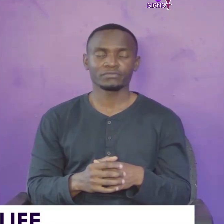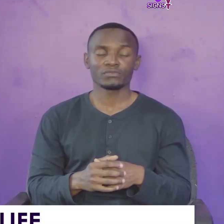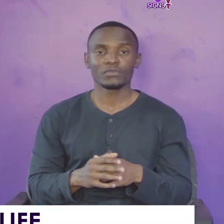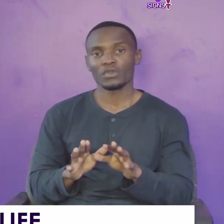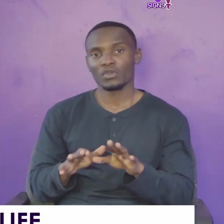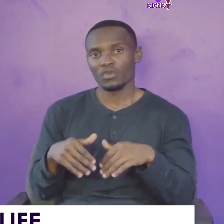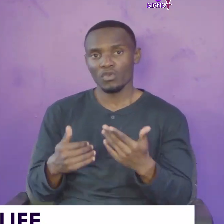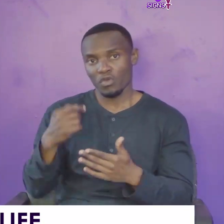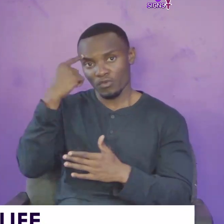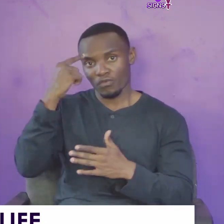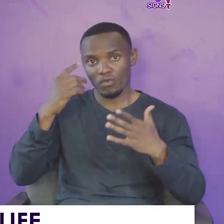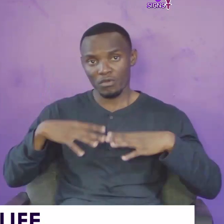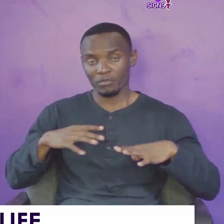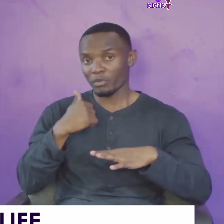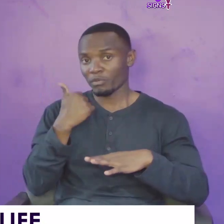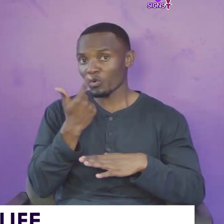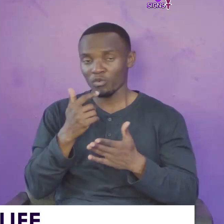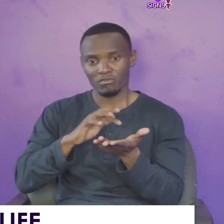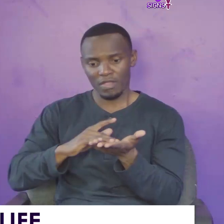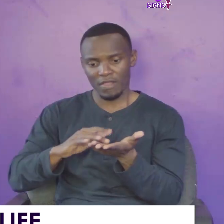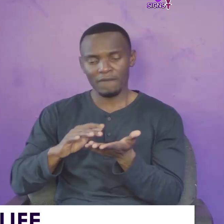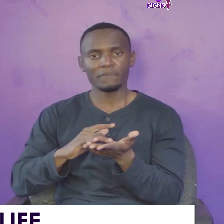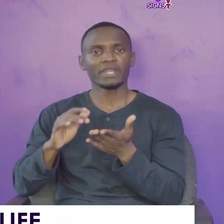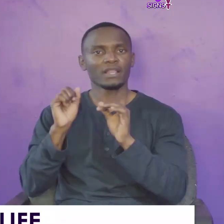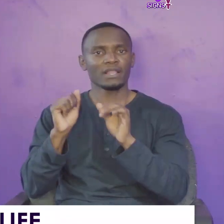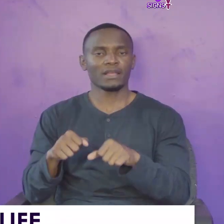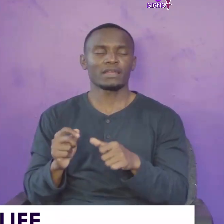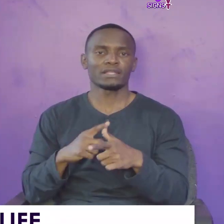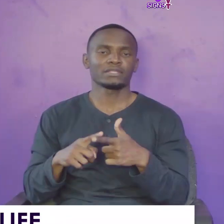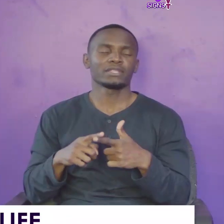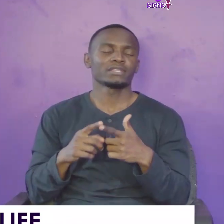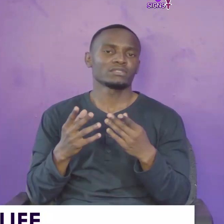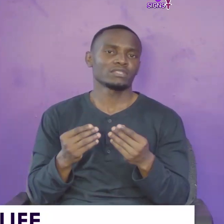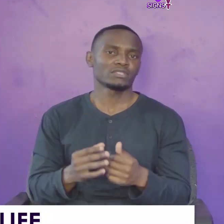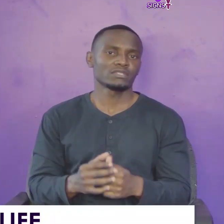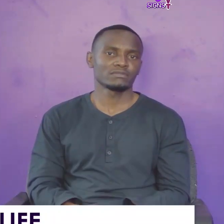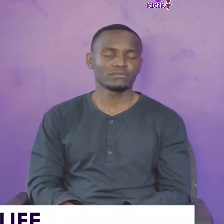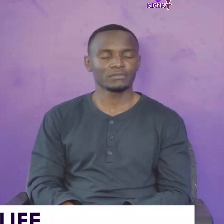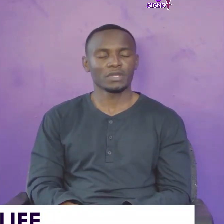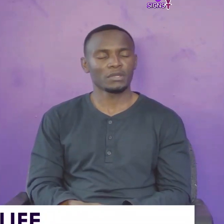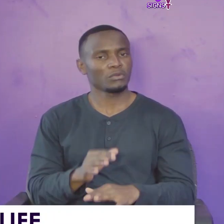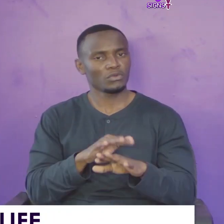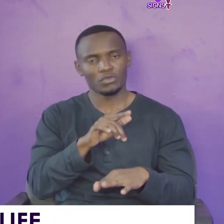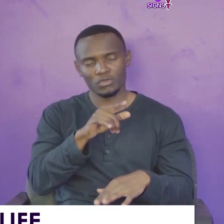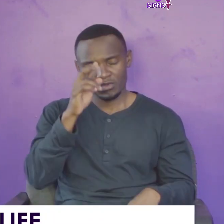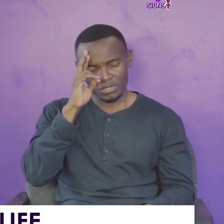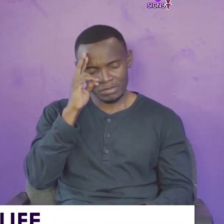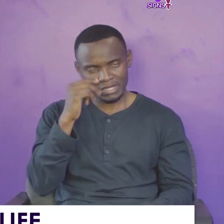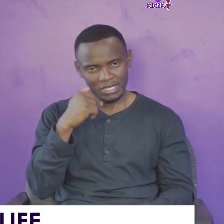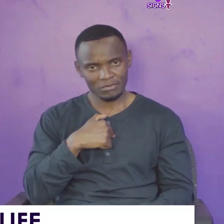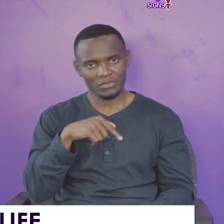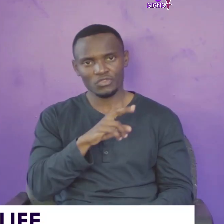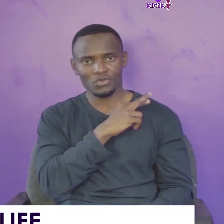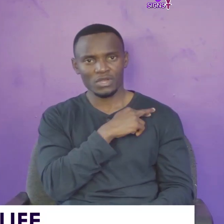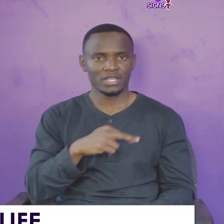for those who are able to do Braille, then you are able to. You're vote in. reminding me your religion, Christianity, Yes. where somebody